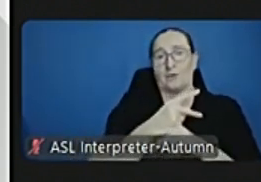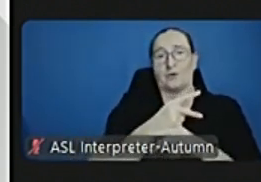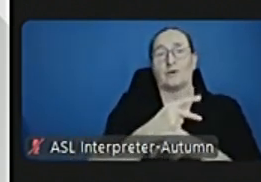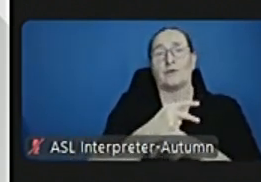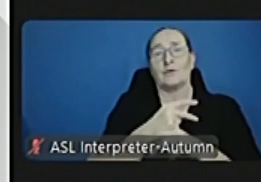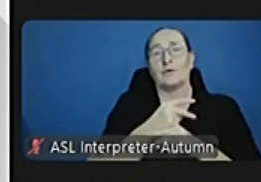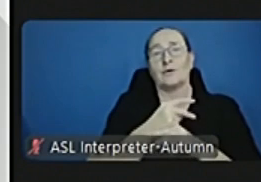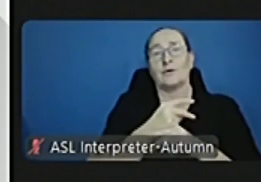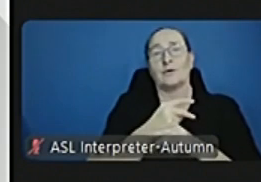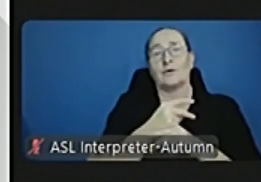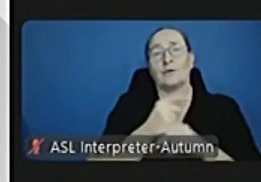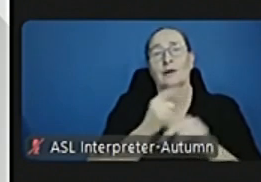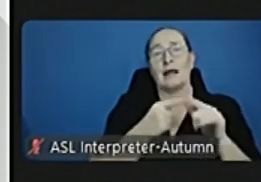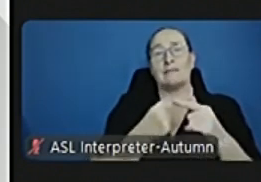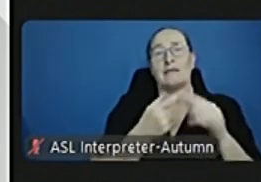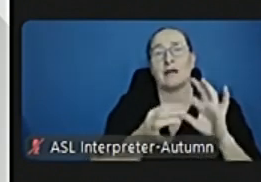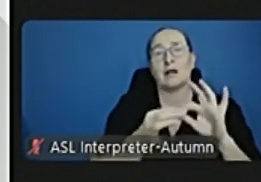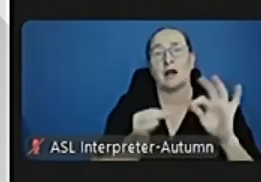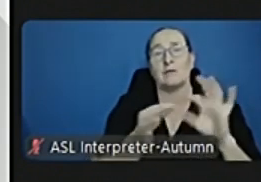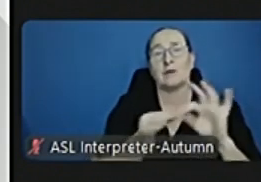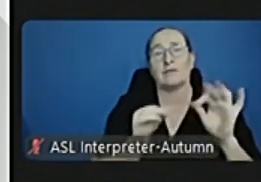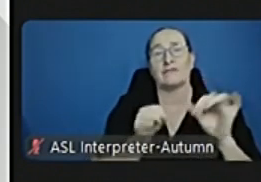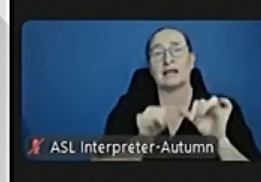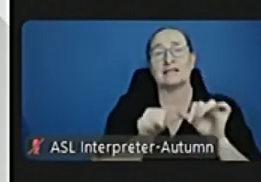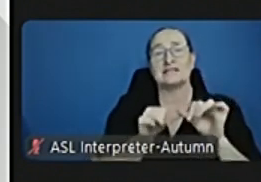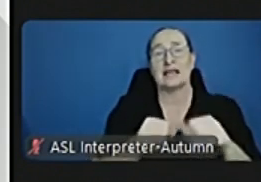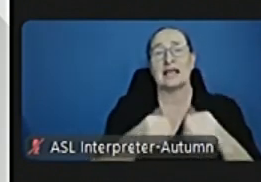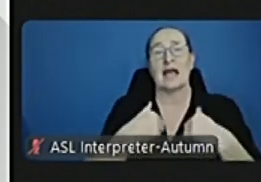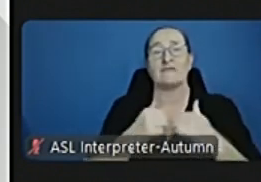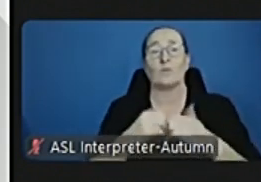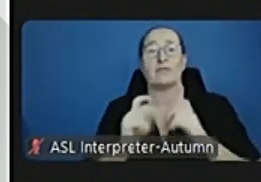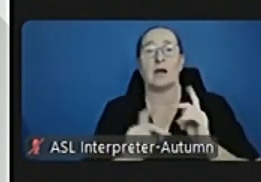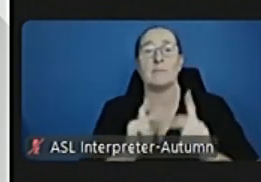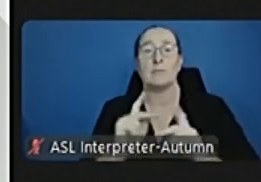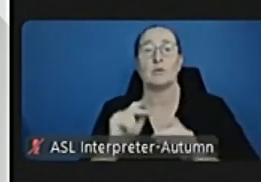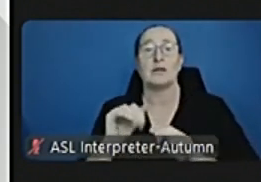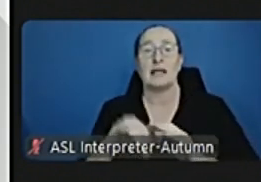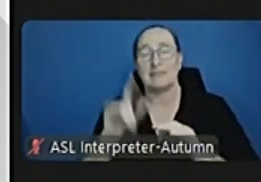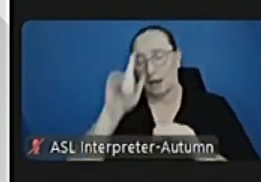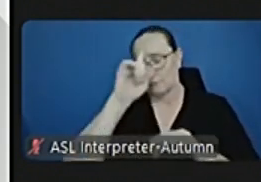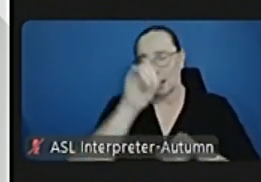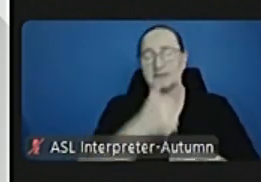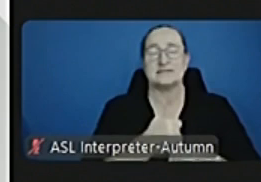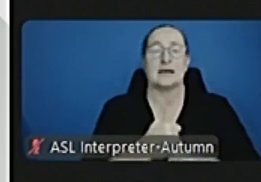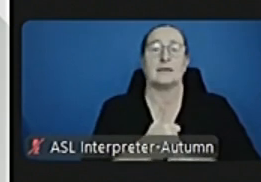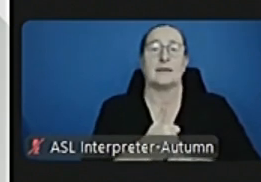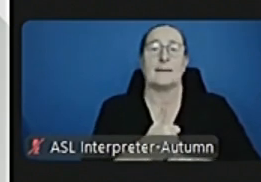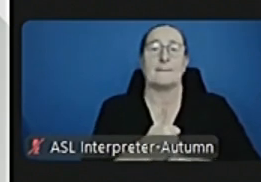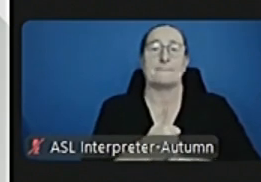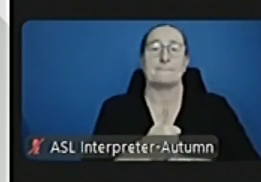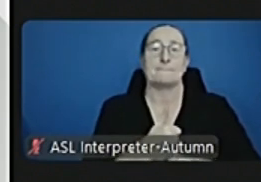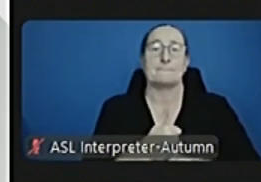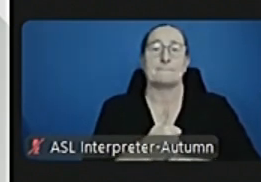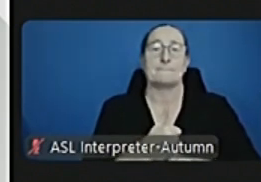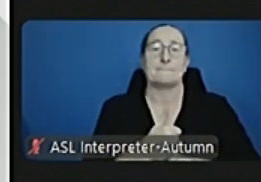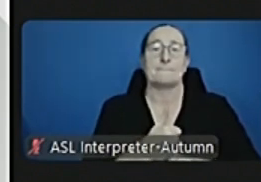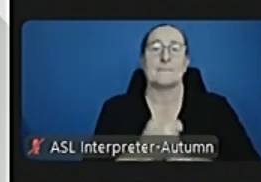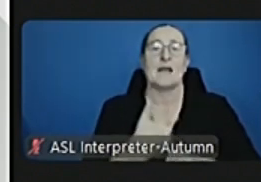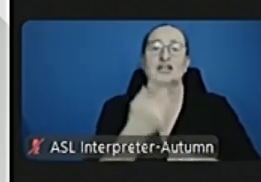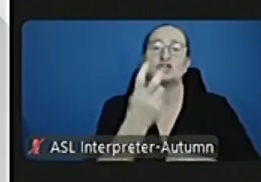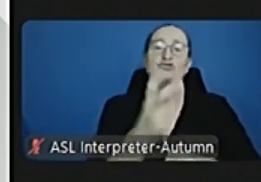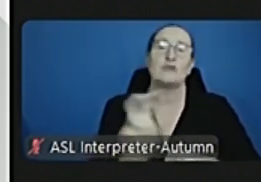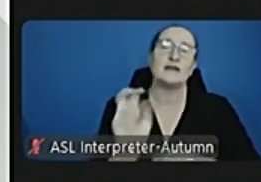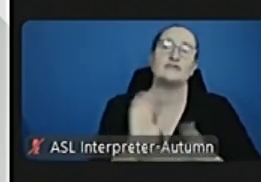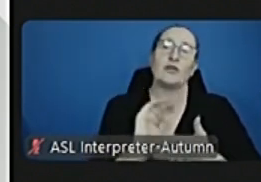the comment that I consistently have with folks who are in that mindset of, I just transfer this amount of